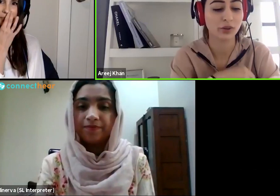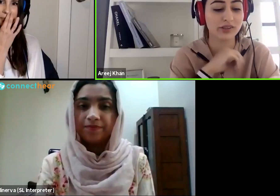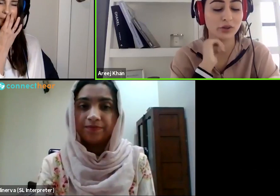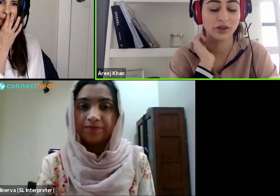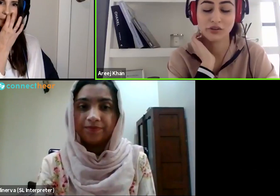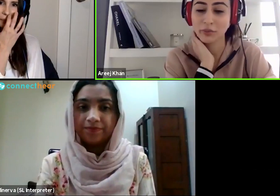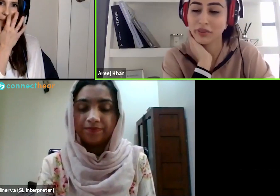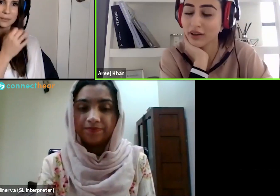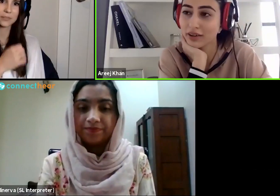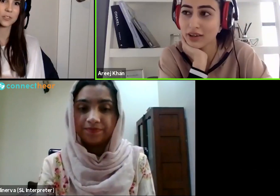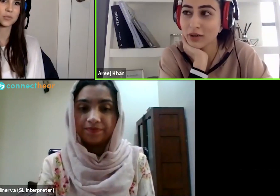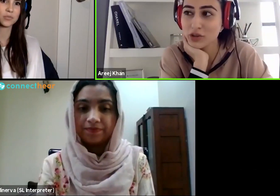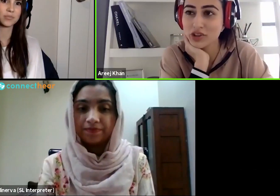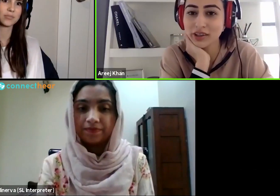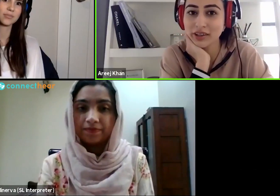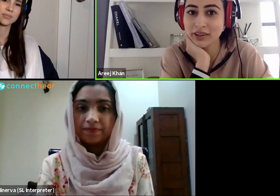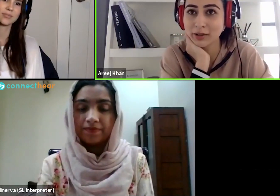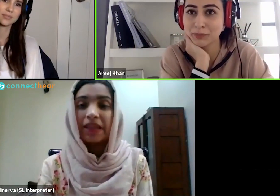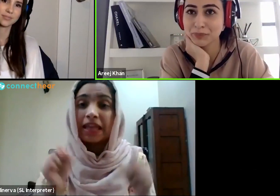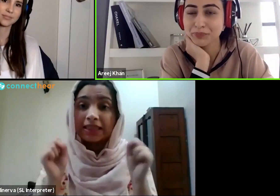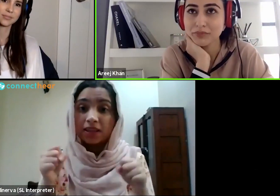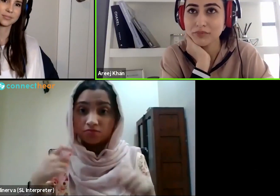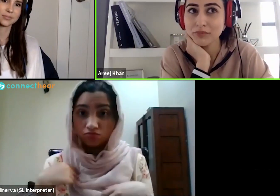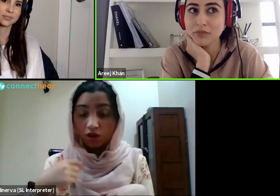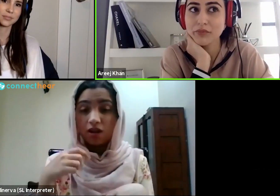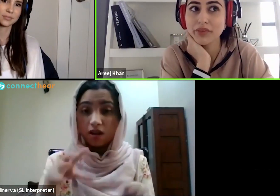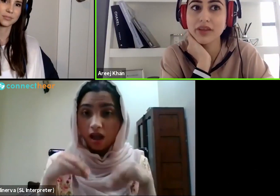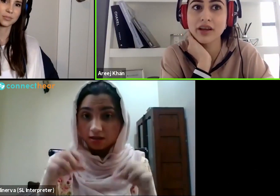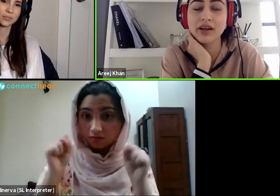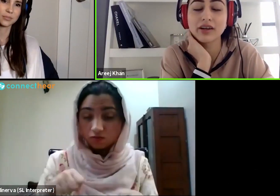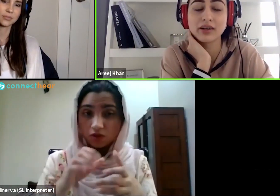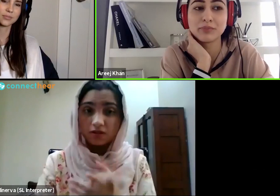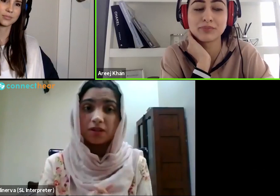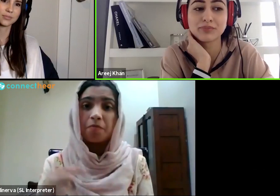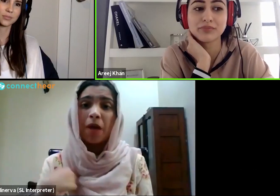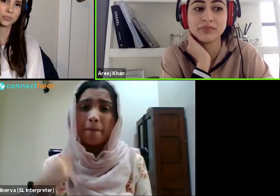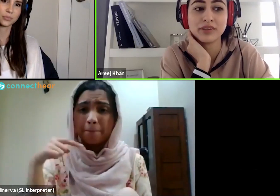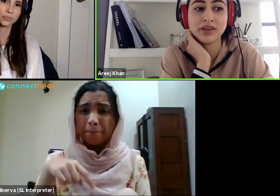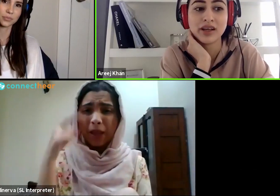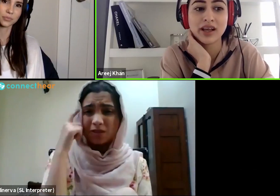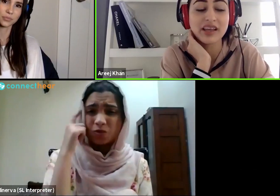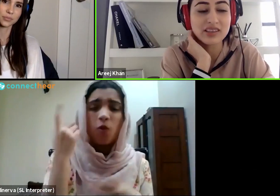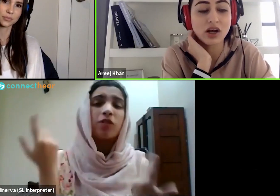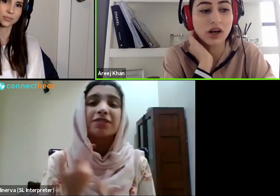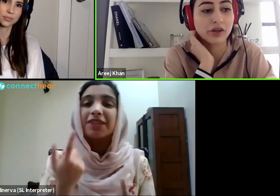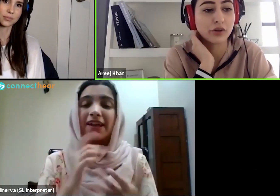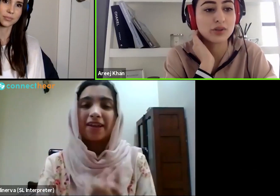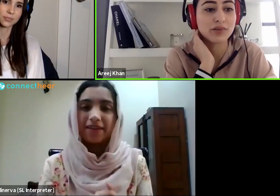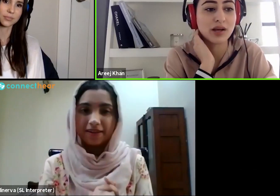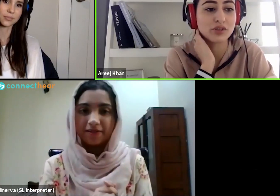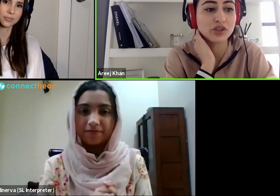yeah, no, I totally agree with that. I was just thinking that it is